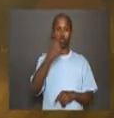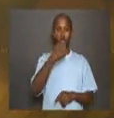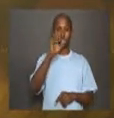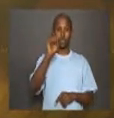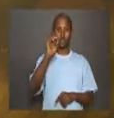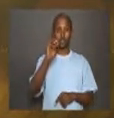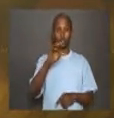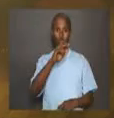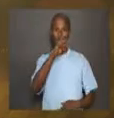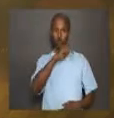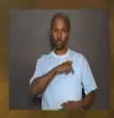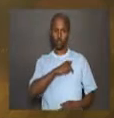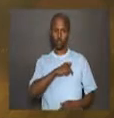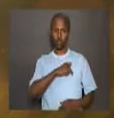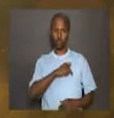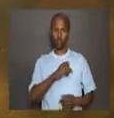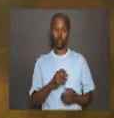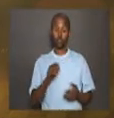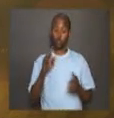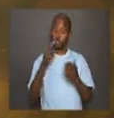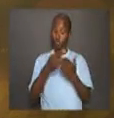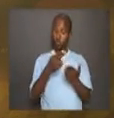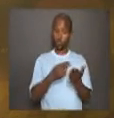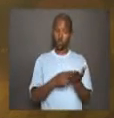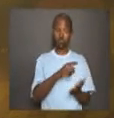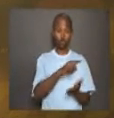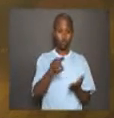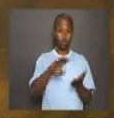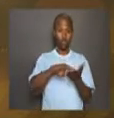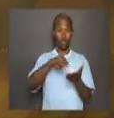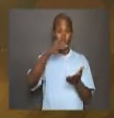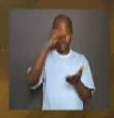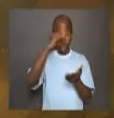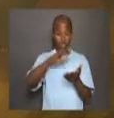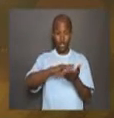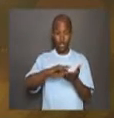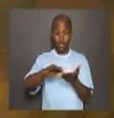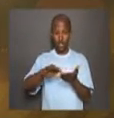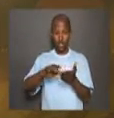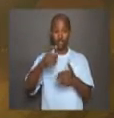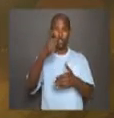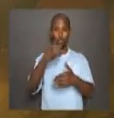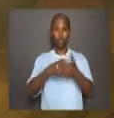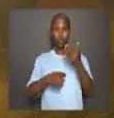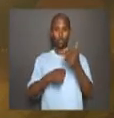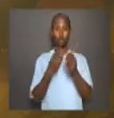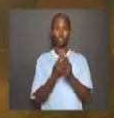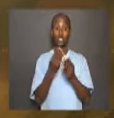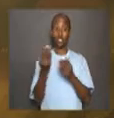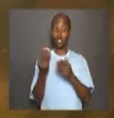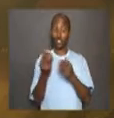So far, in this unit, we have studied the cost of purchasing